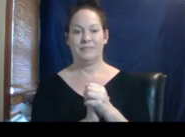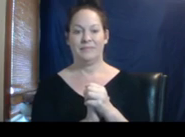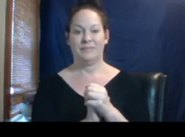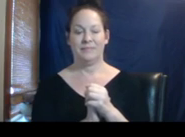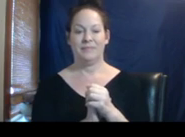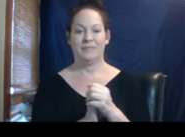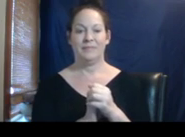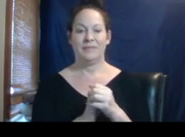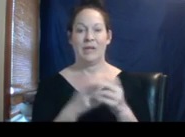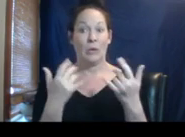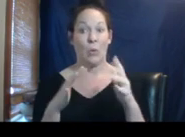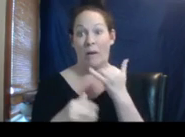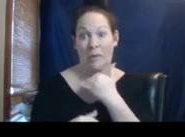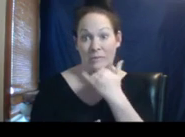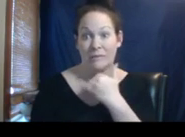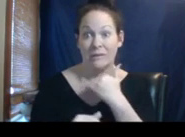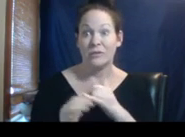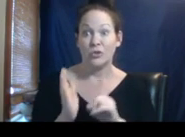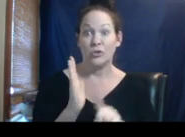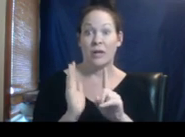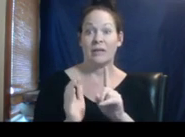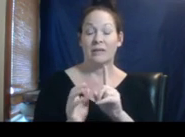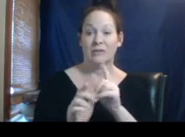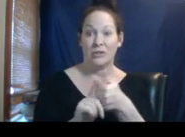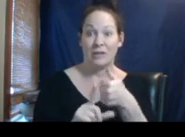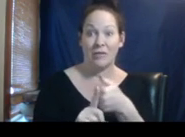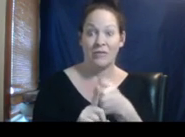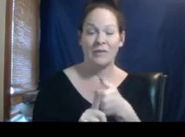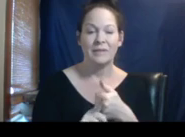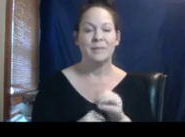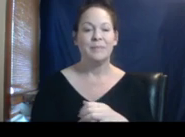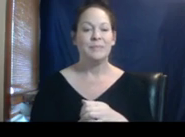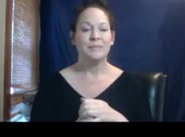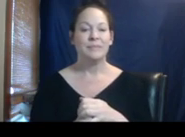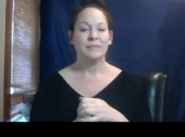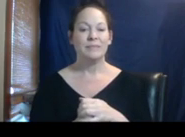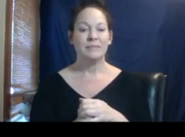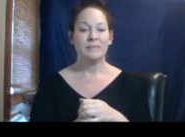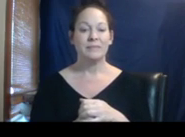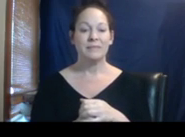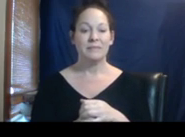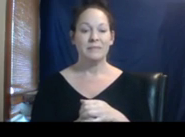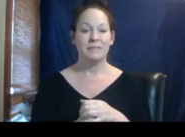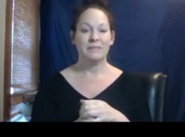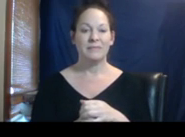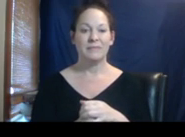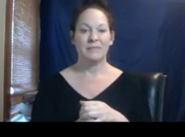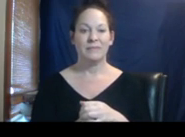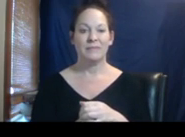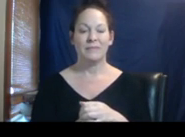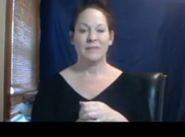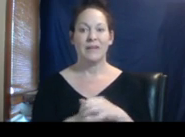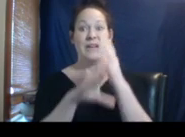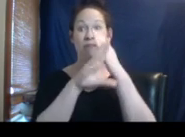making mistakes are good. Oh, I'm a big believer in making mistakes and fixing them as we go. And long division is one of those things where